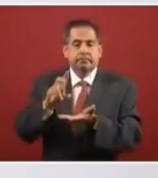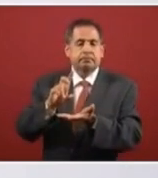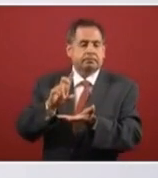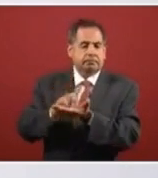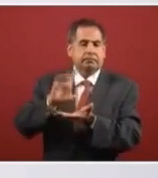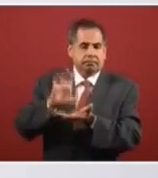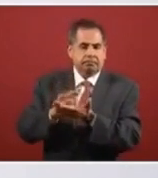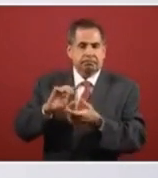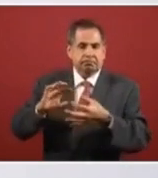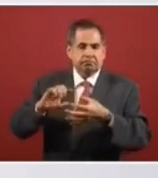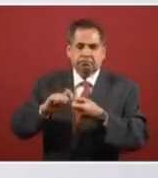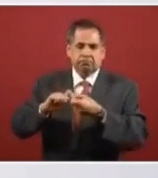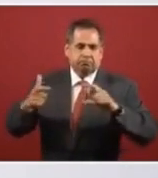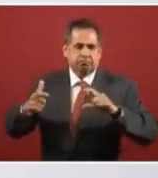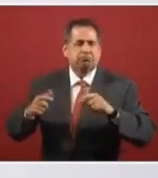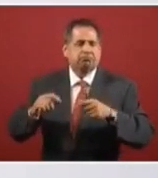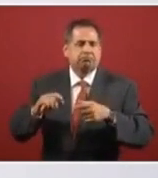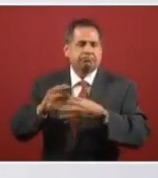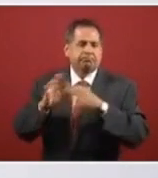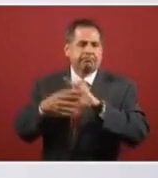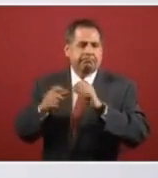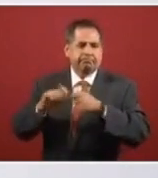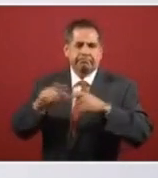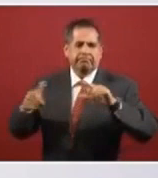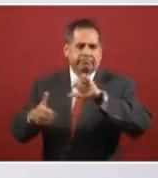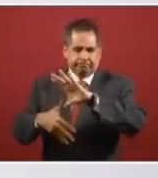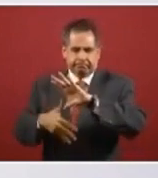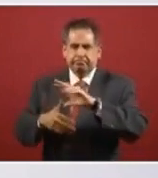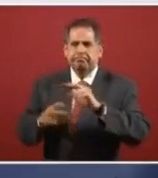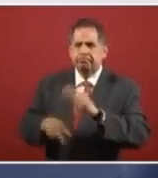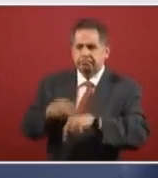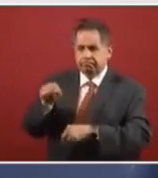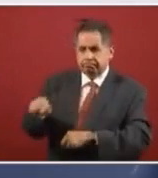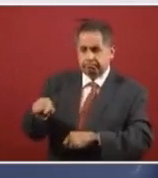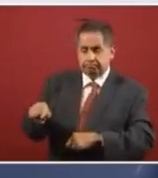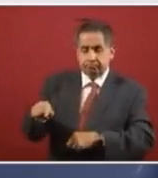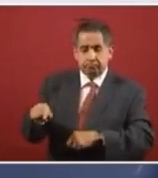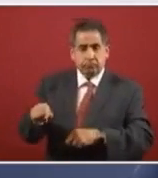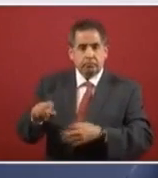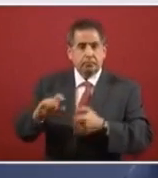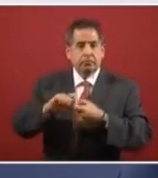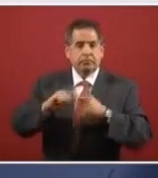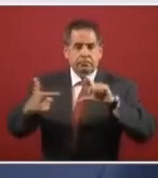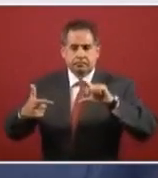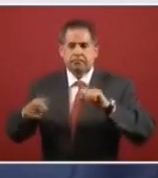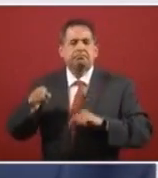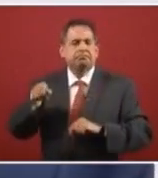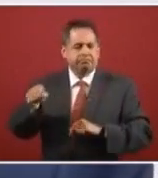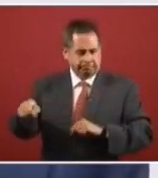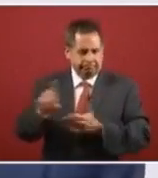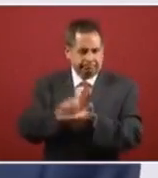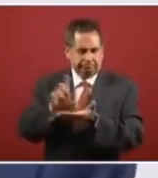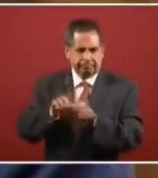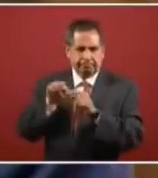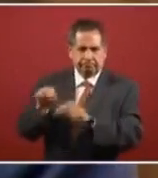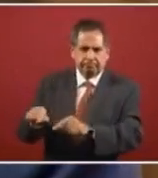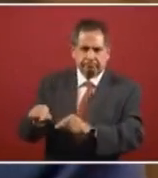from the pan-american games that is up now the Paralympics